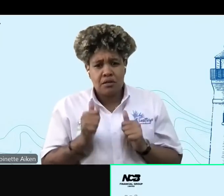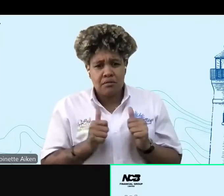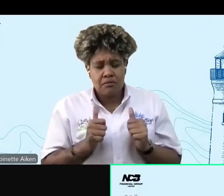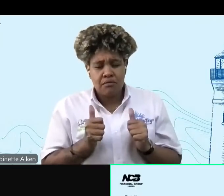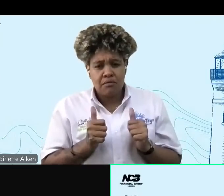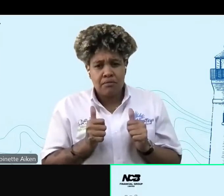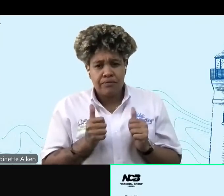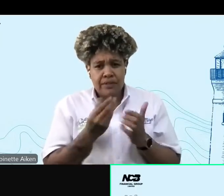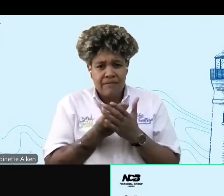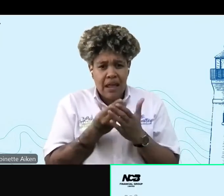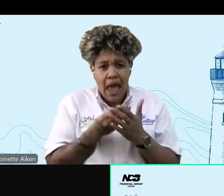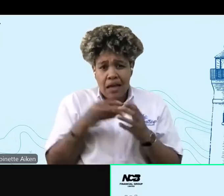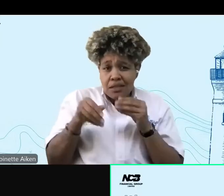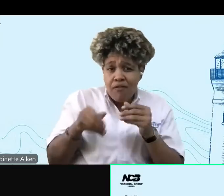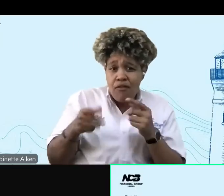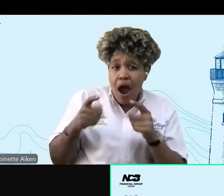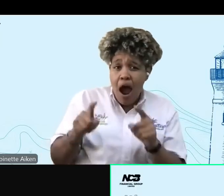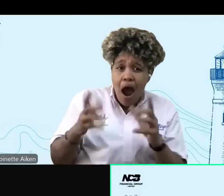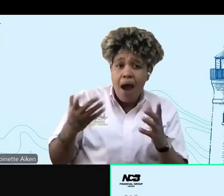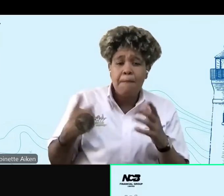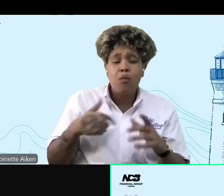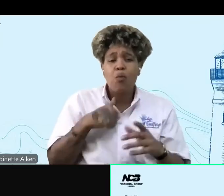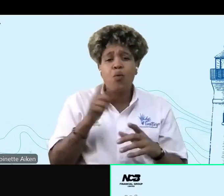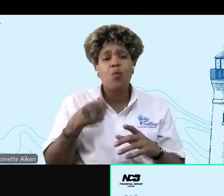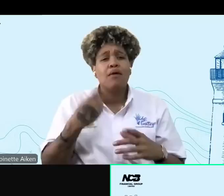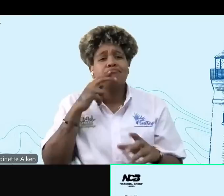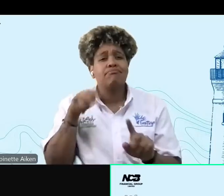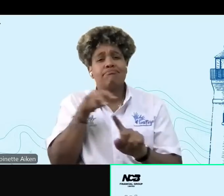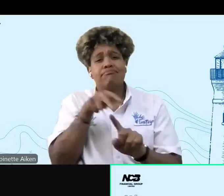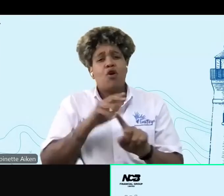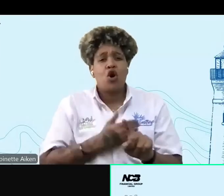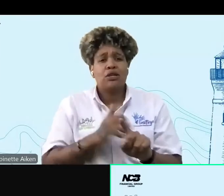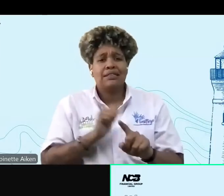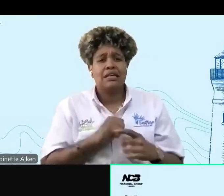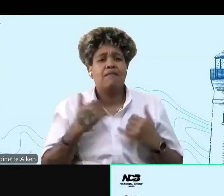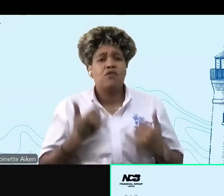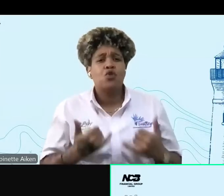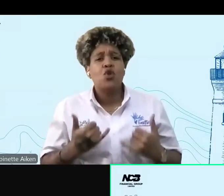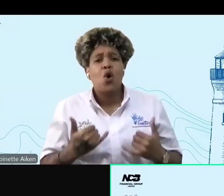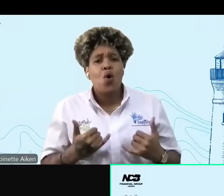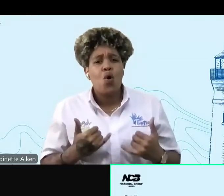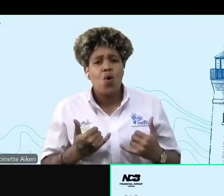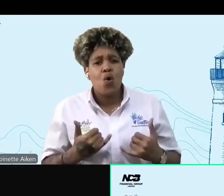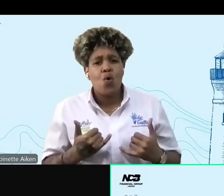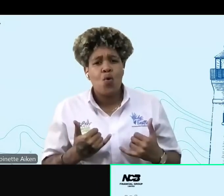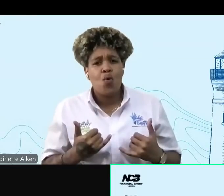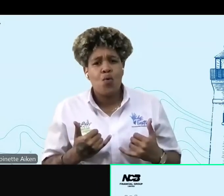for financing, where we have positioned ourselves